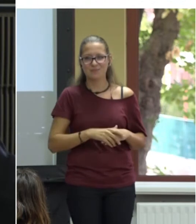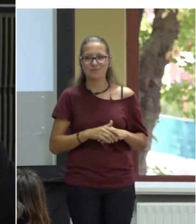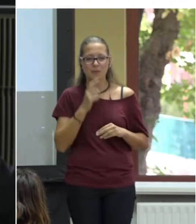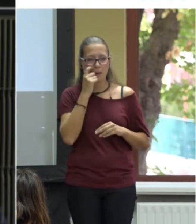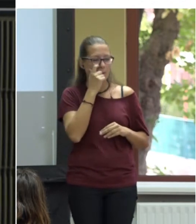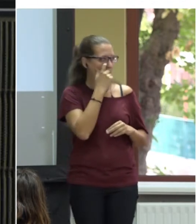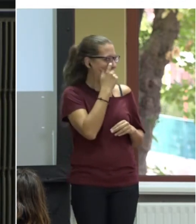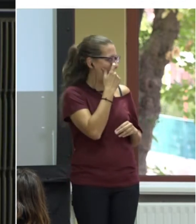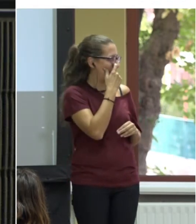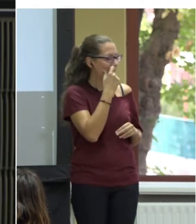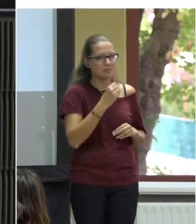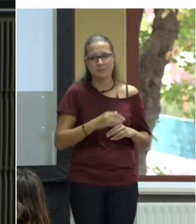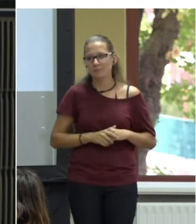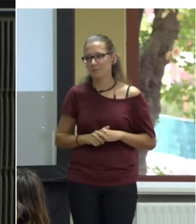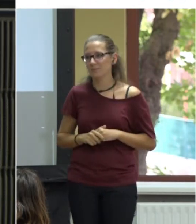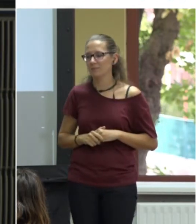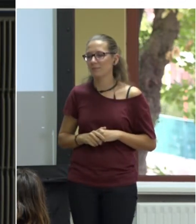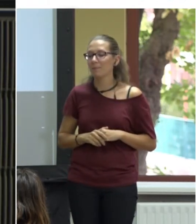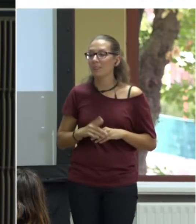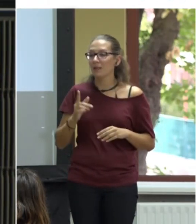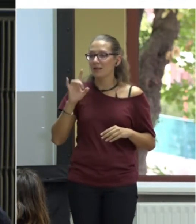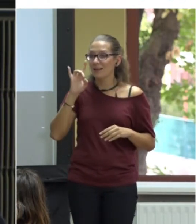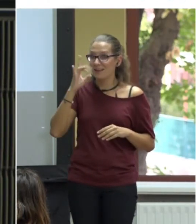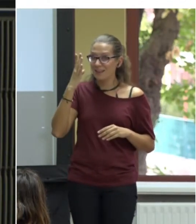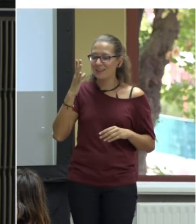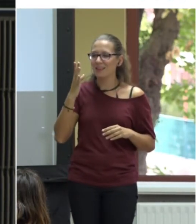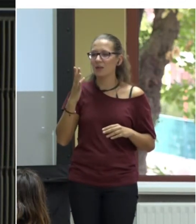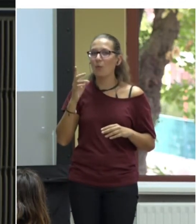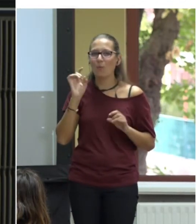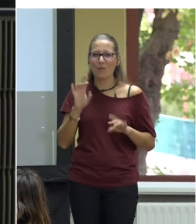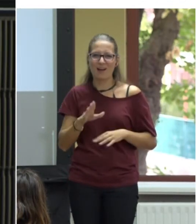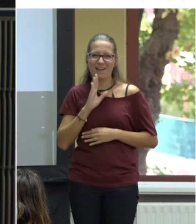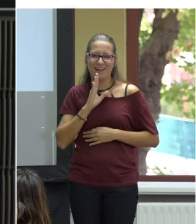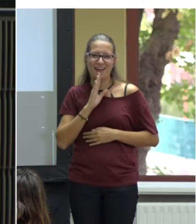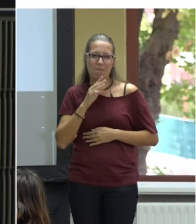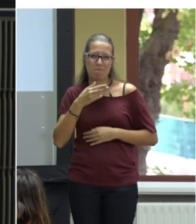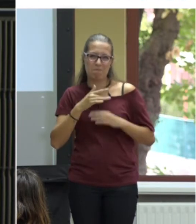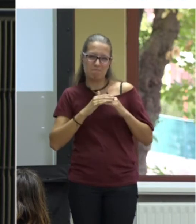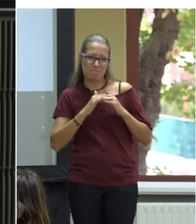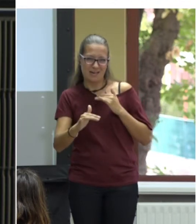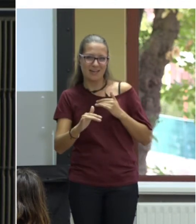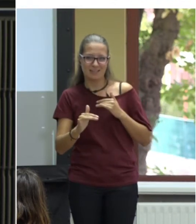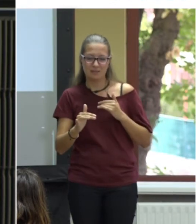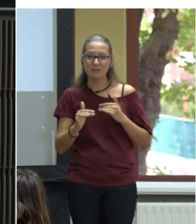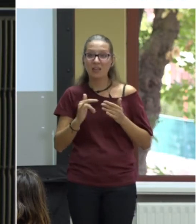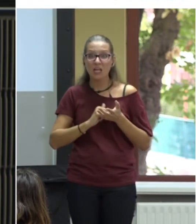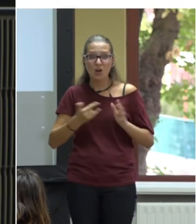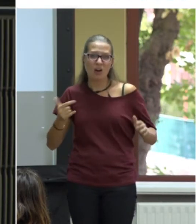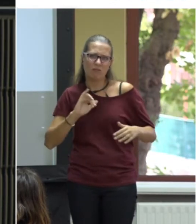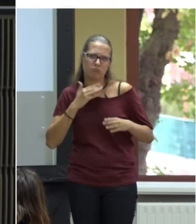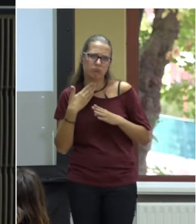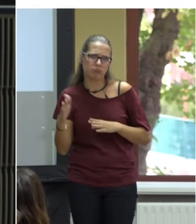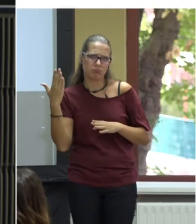Bueno, pues sí, Well, yes, the idea, yes, is what Matt and Eric said. There's